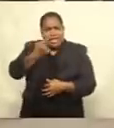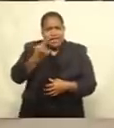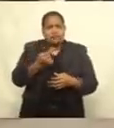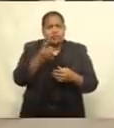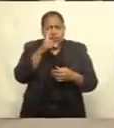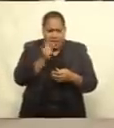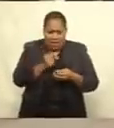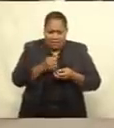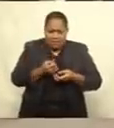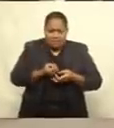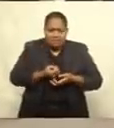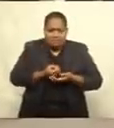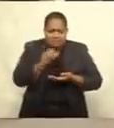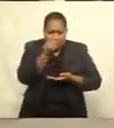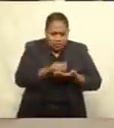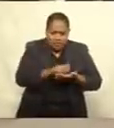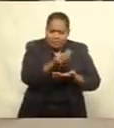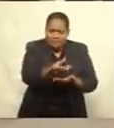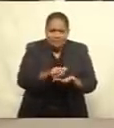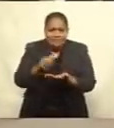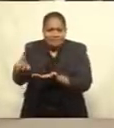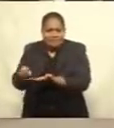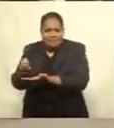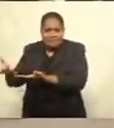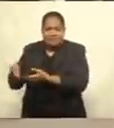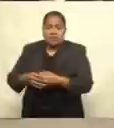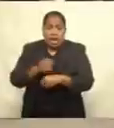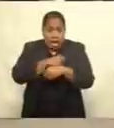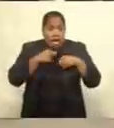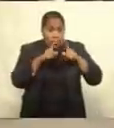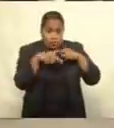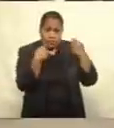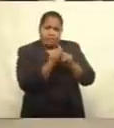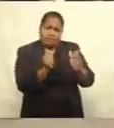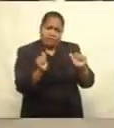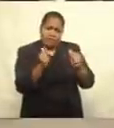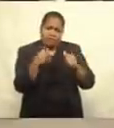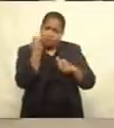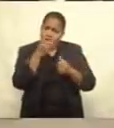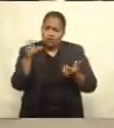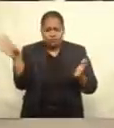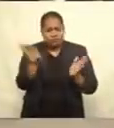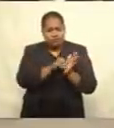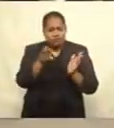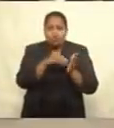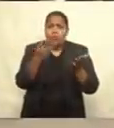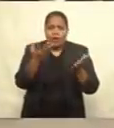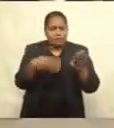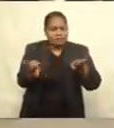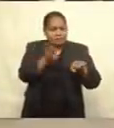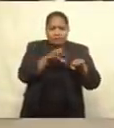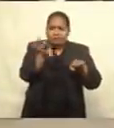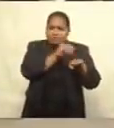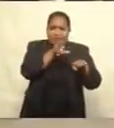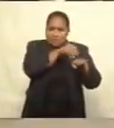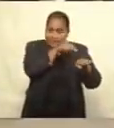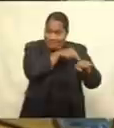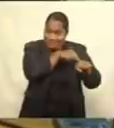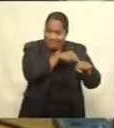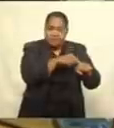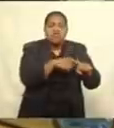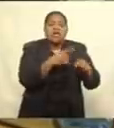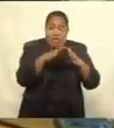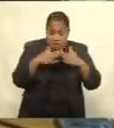have already loaded the food rations into the vehicles, and now once the data is coming in, there's a team